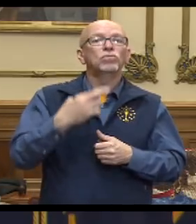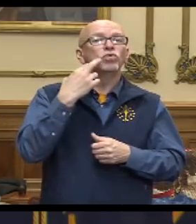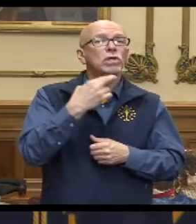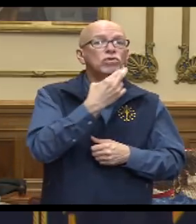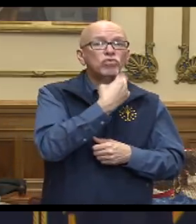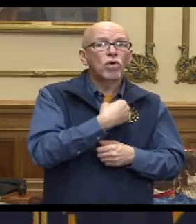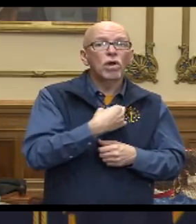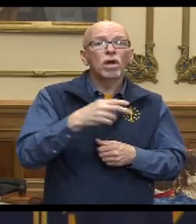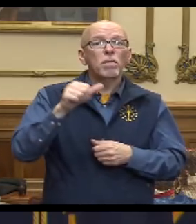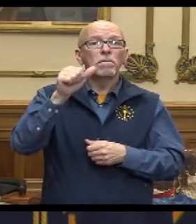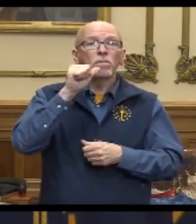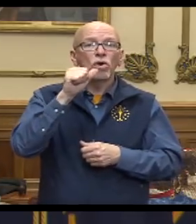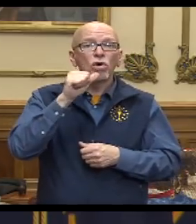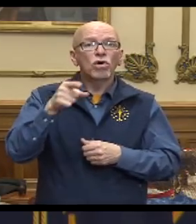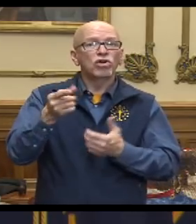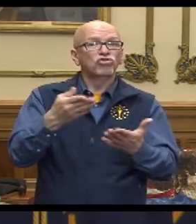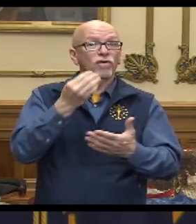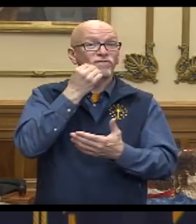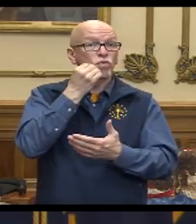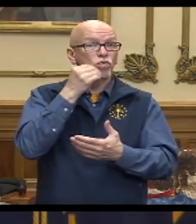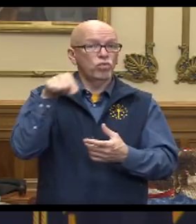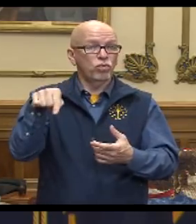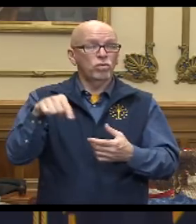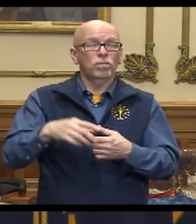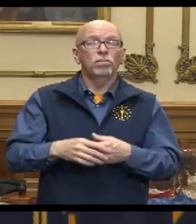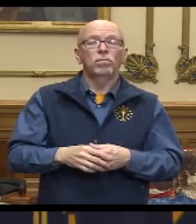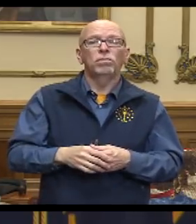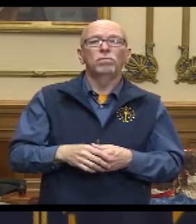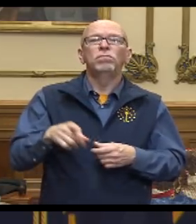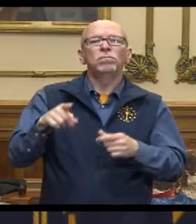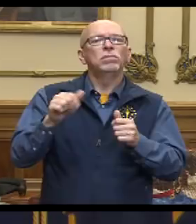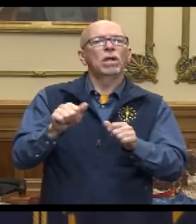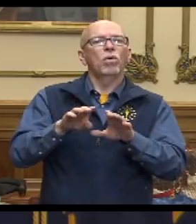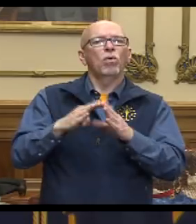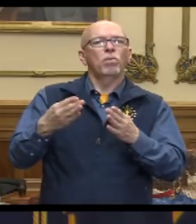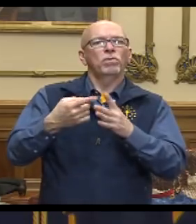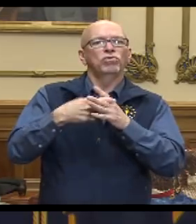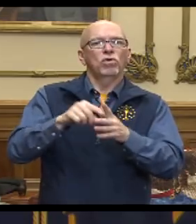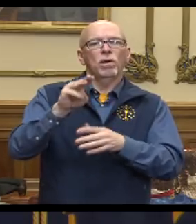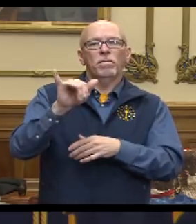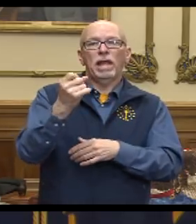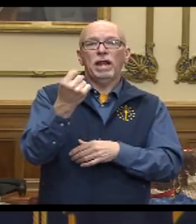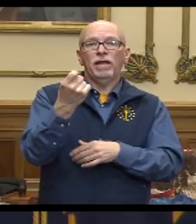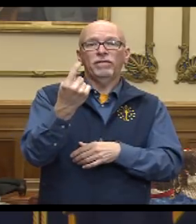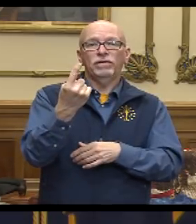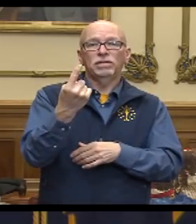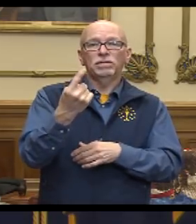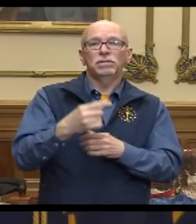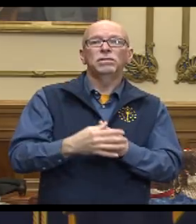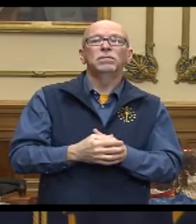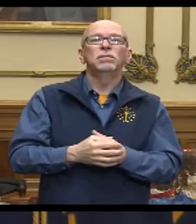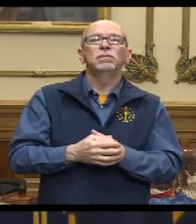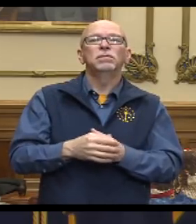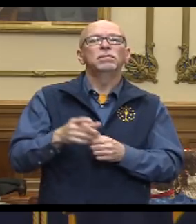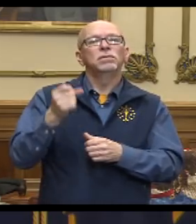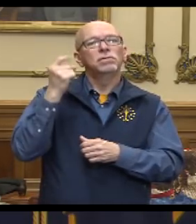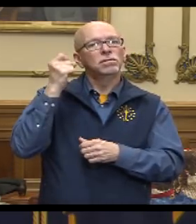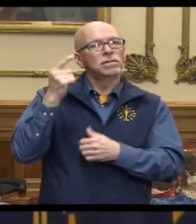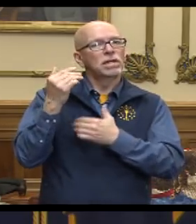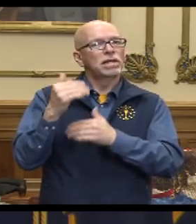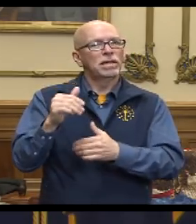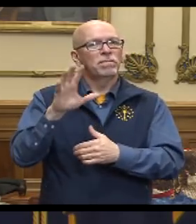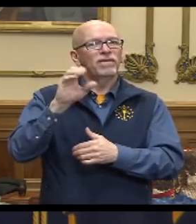Restaurants and bars that serve food may open starting May 11th at